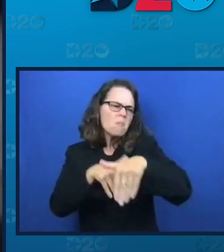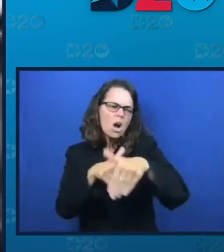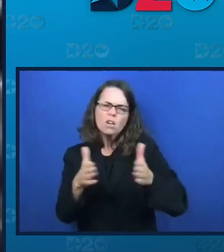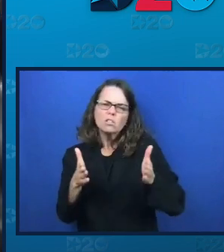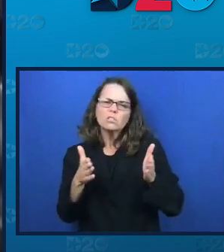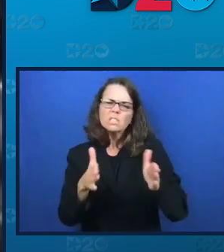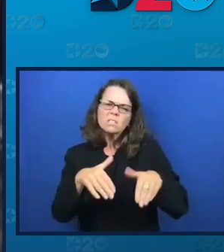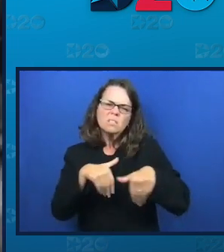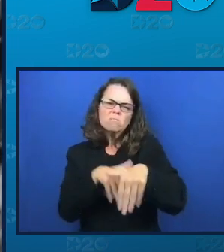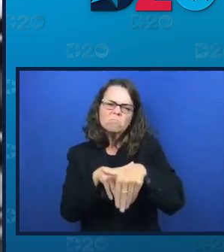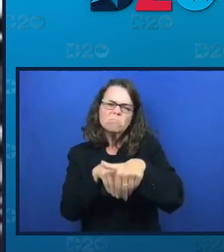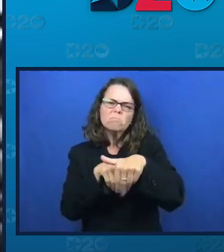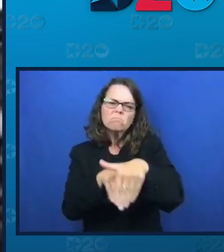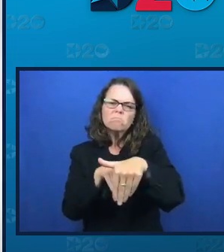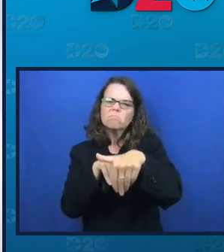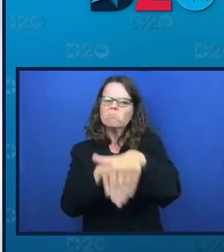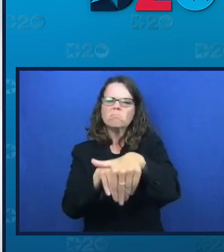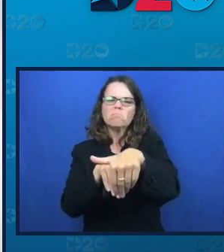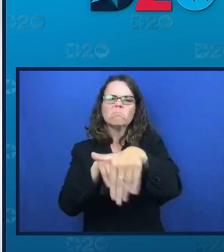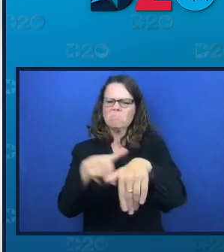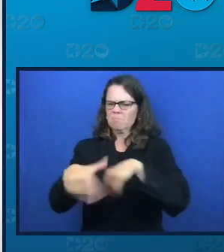streets of